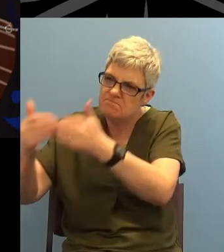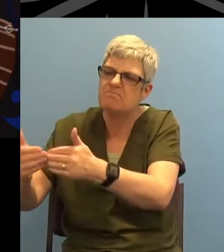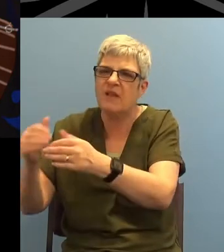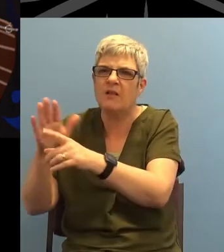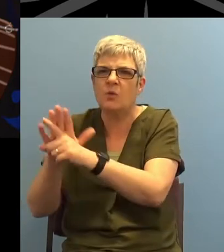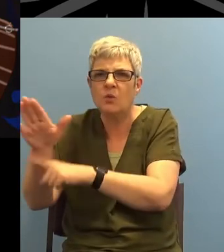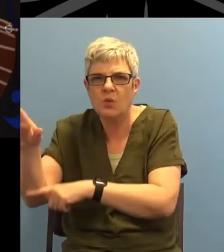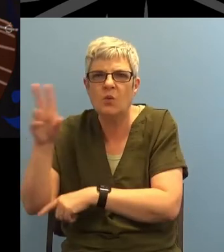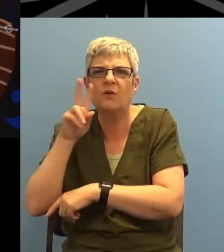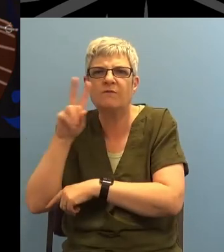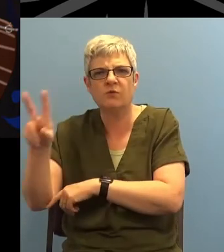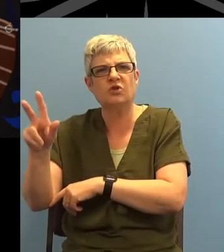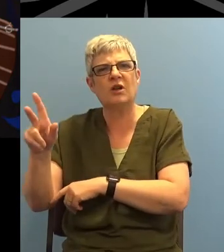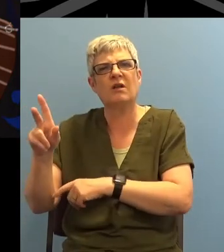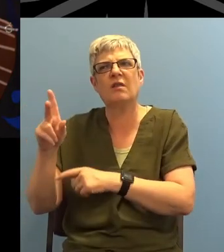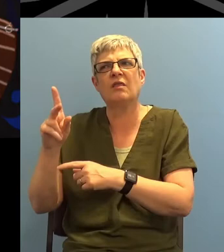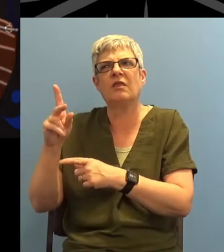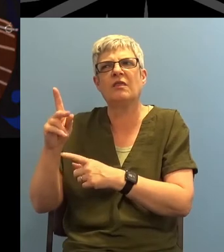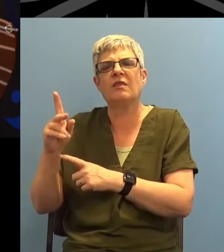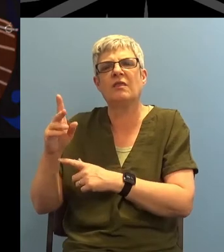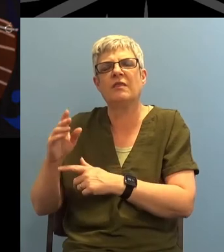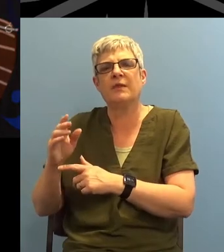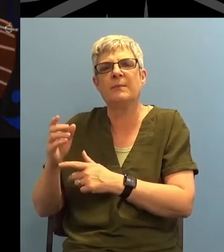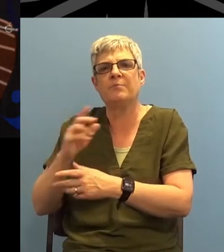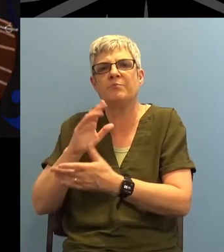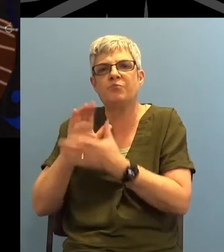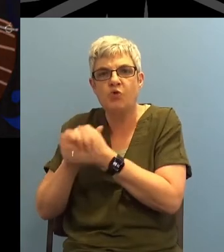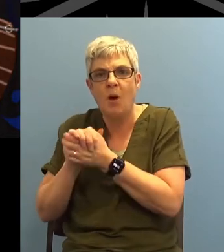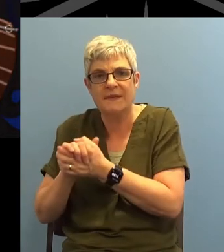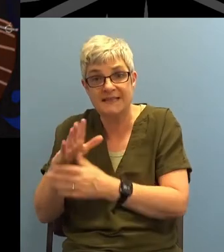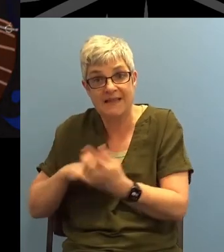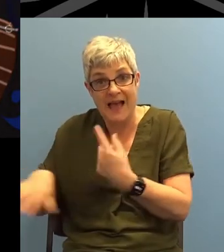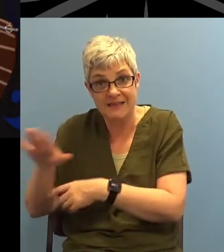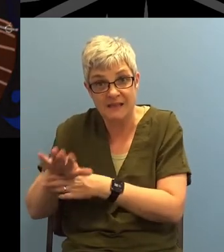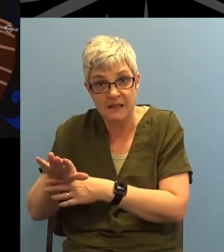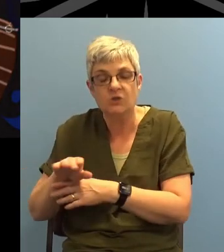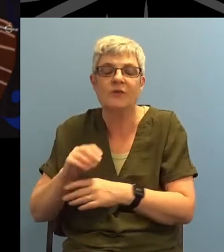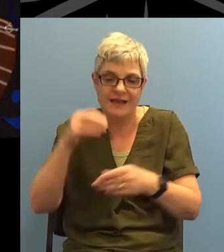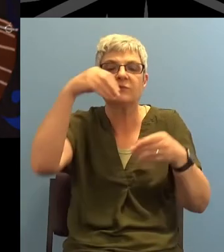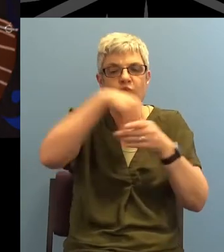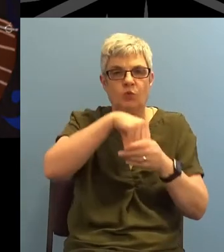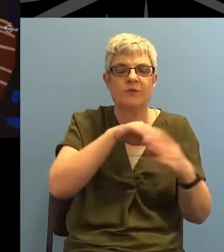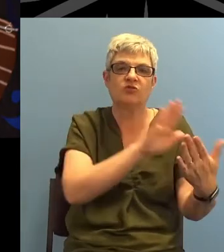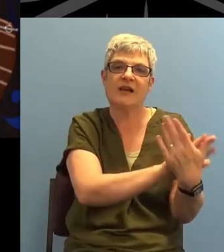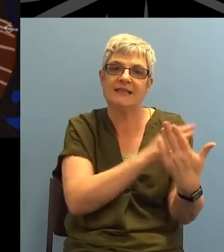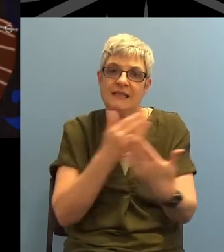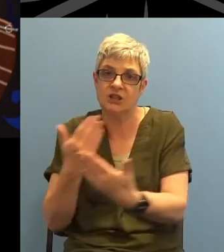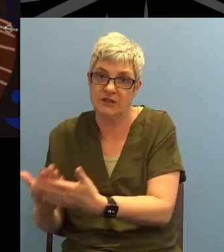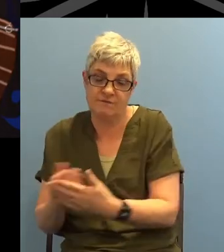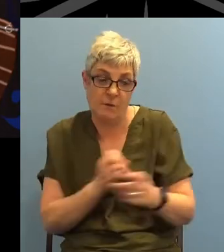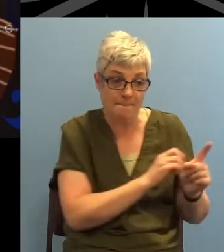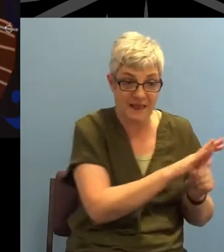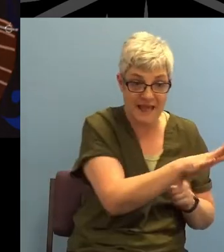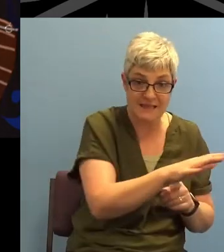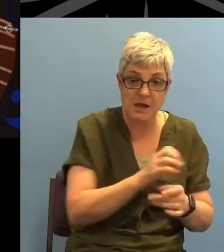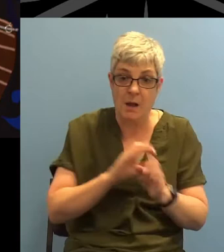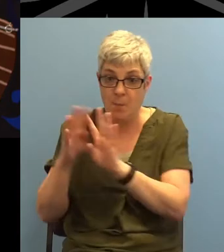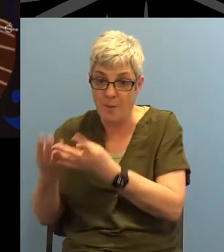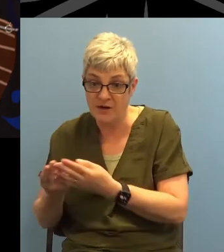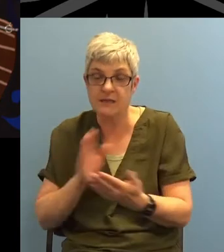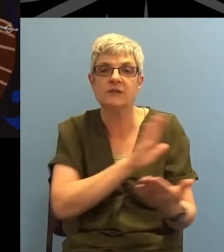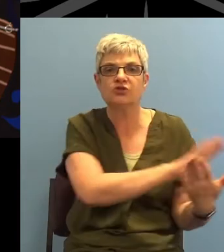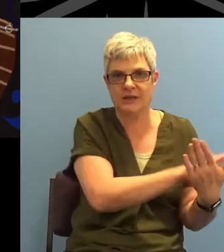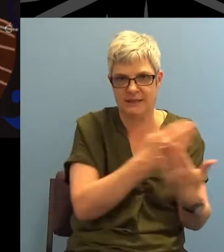land. That's the context, the transition from plagues to pomegranates. And in